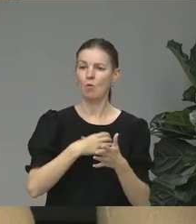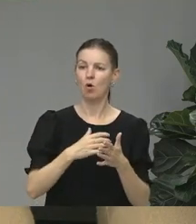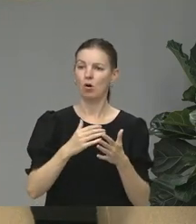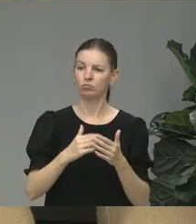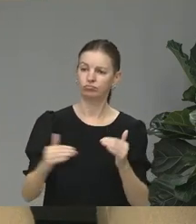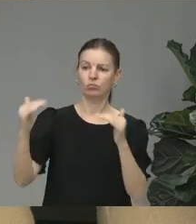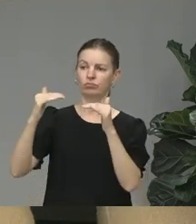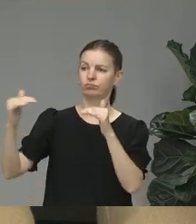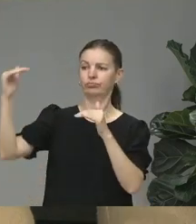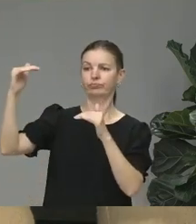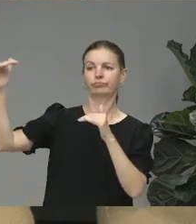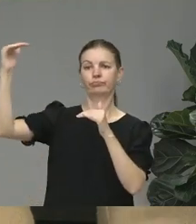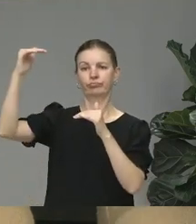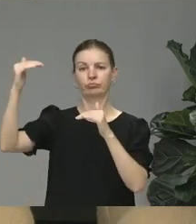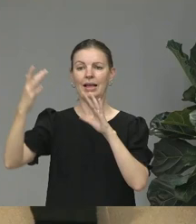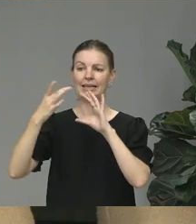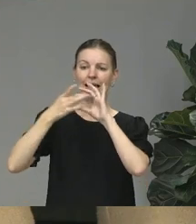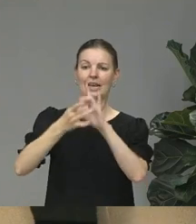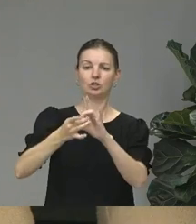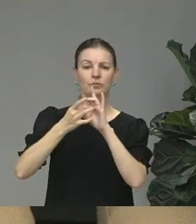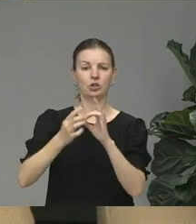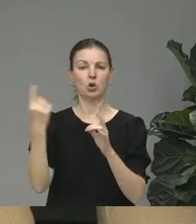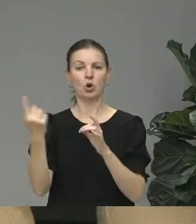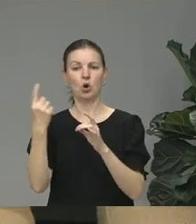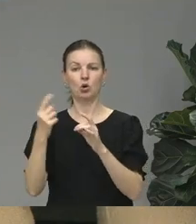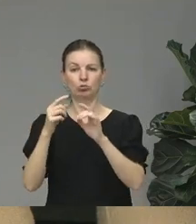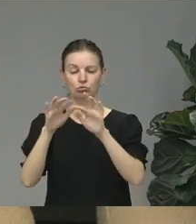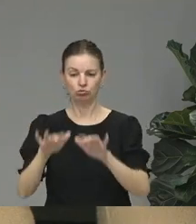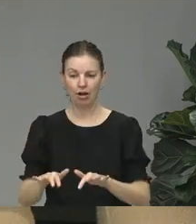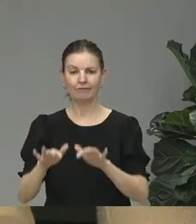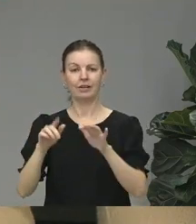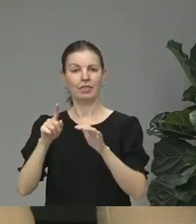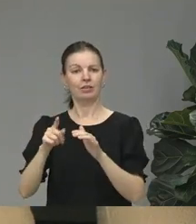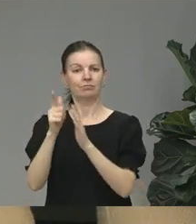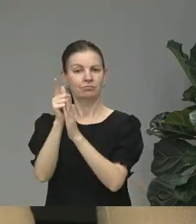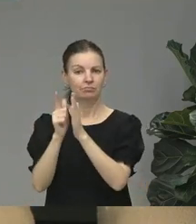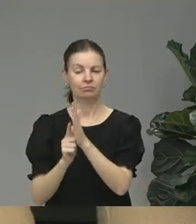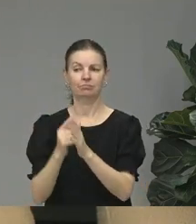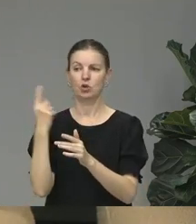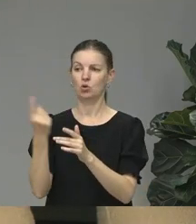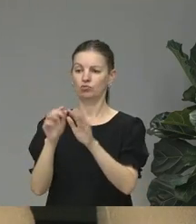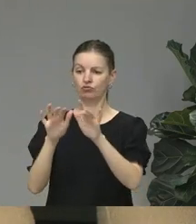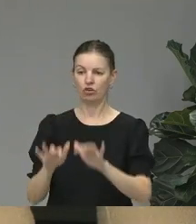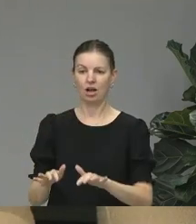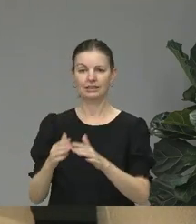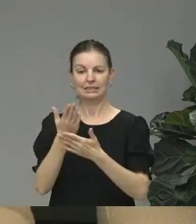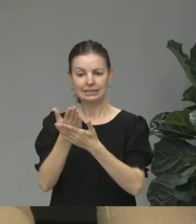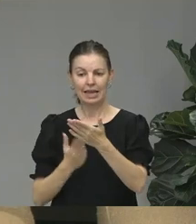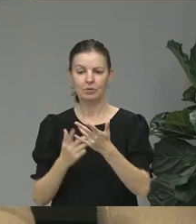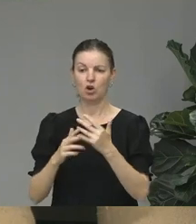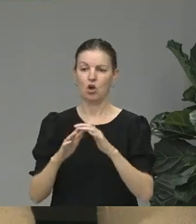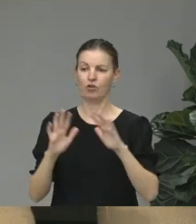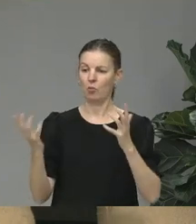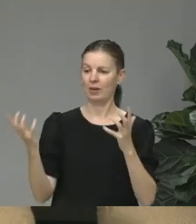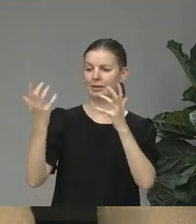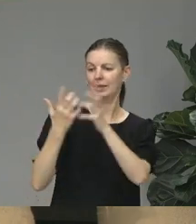engagement of the drafters of the bills, of the departments that are writing the statements of compatibility for